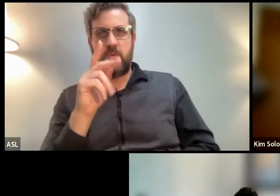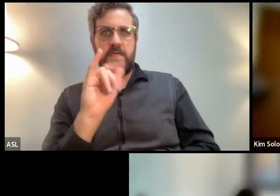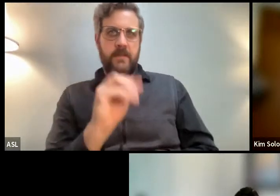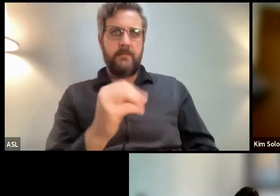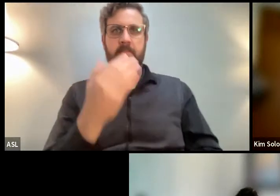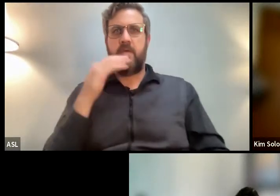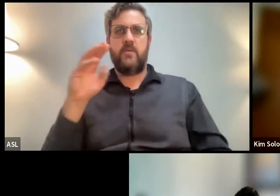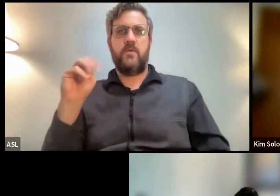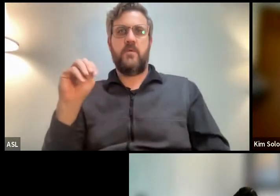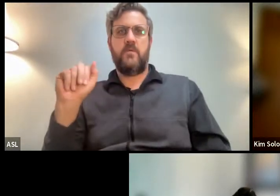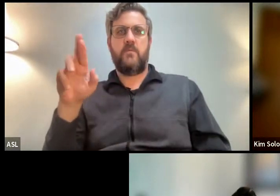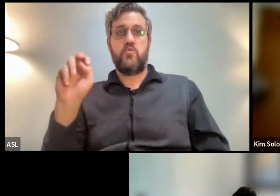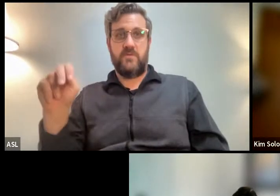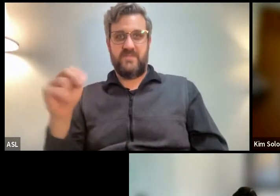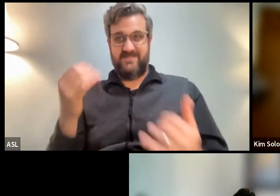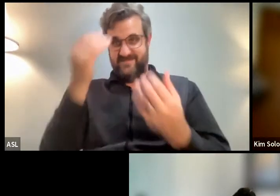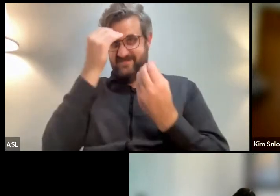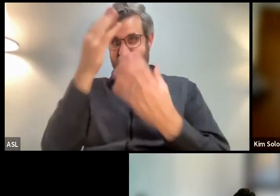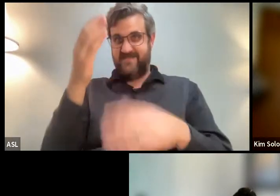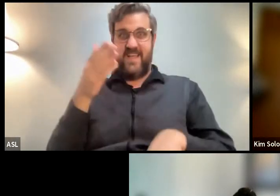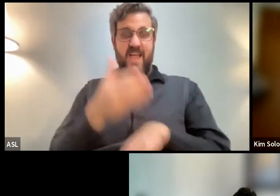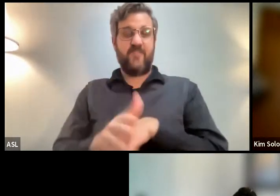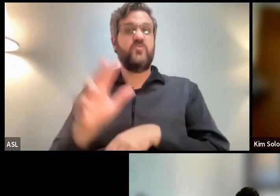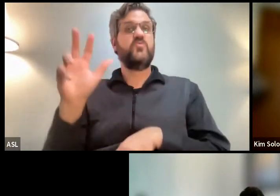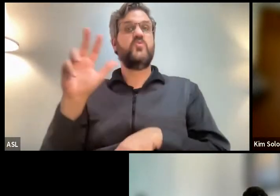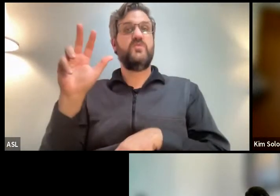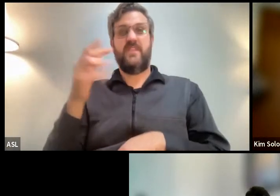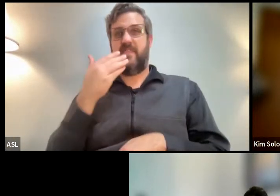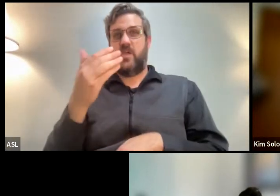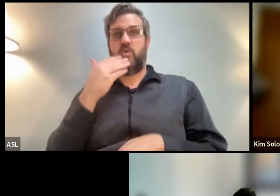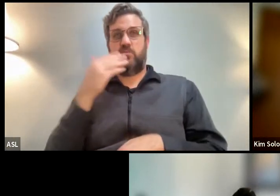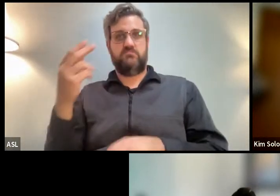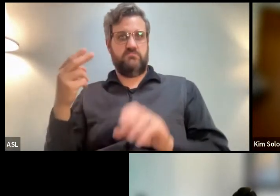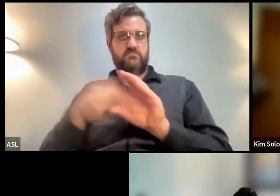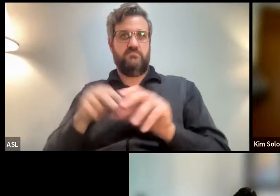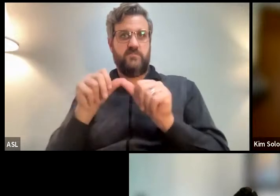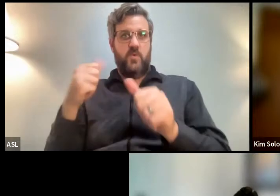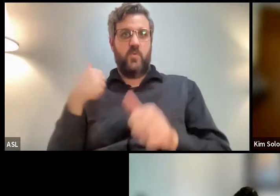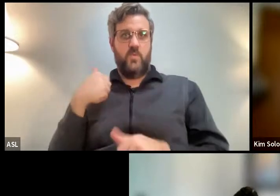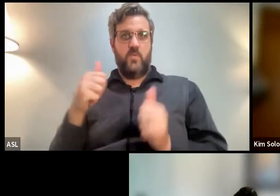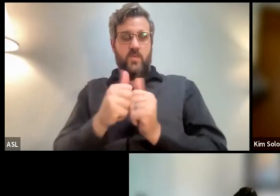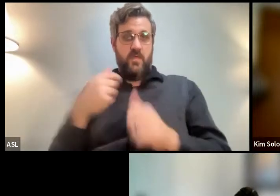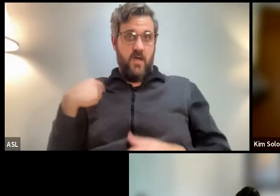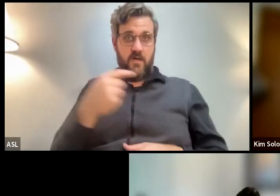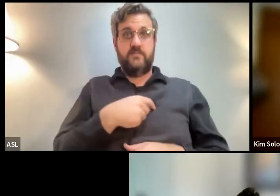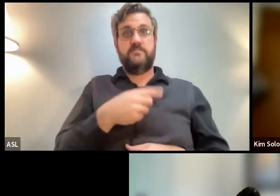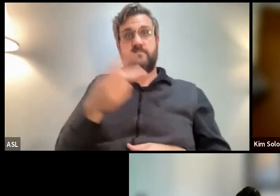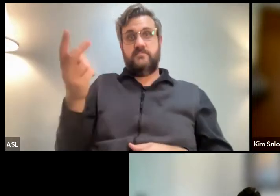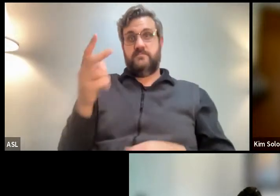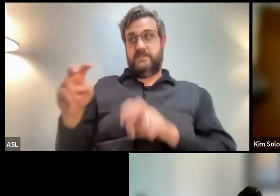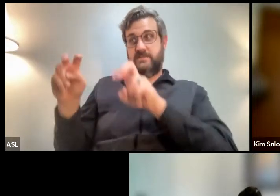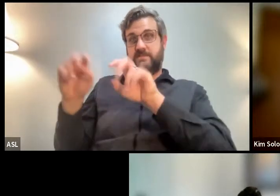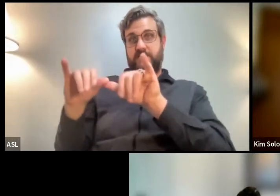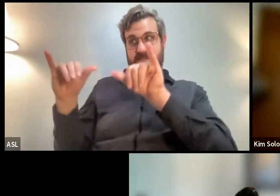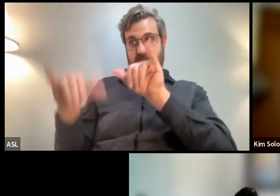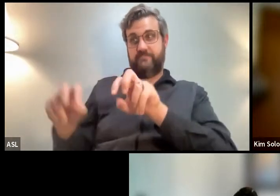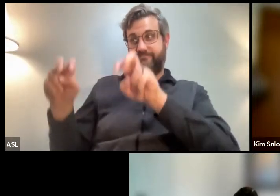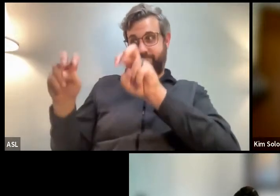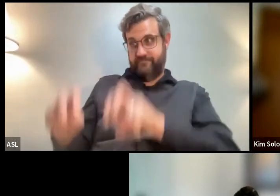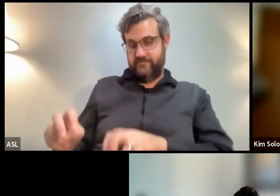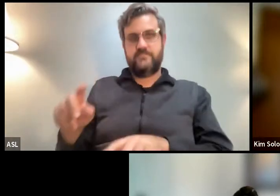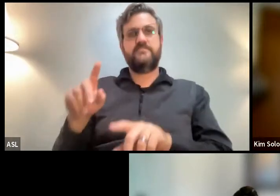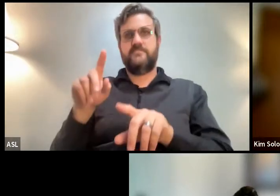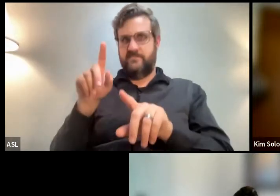Maureen. I just want to tell everybody it's a little bit past 3, so thanks for hanging with us. Kim and Maureen are going to hang out and answer questions, and we have